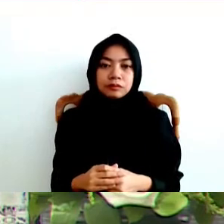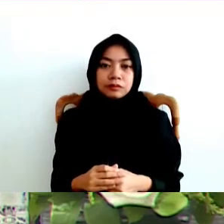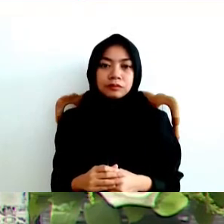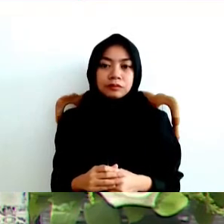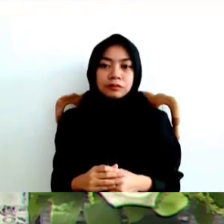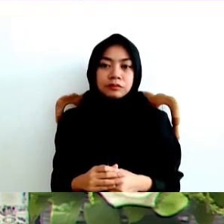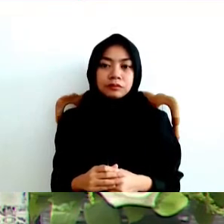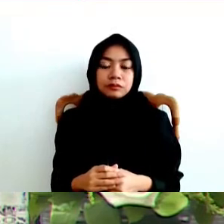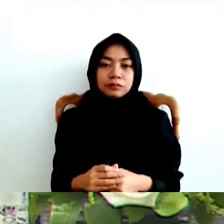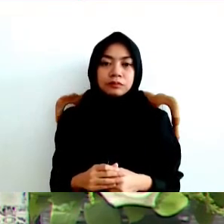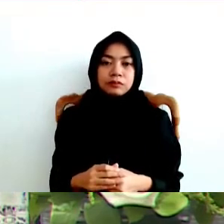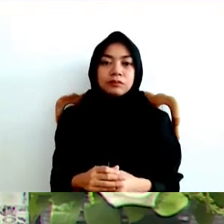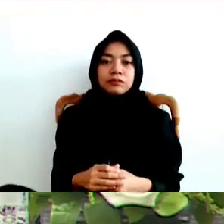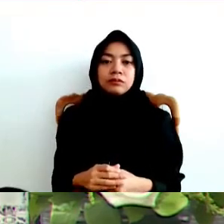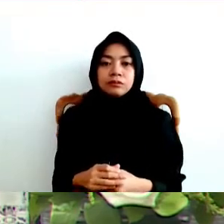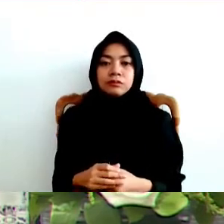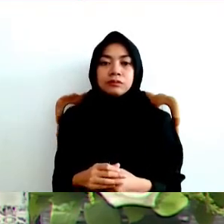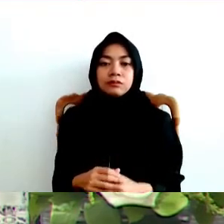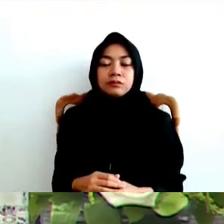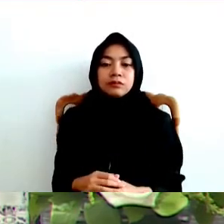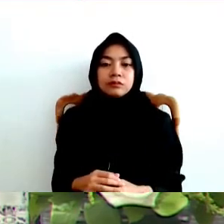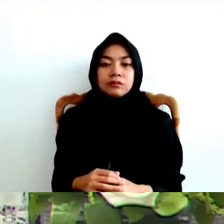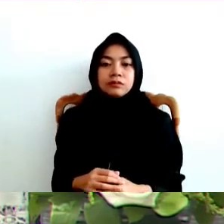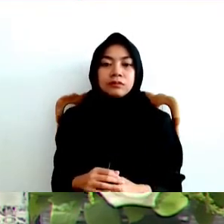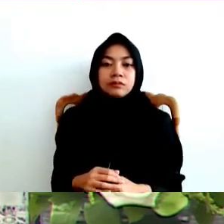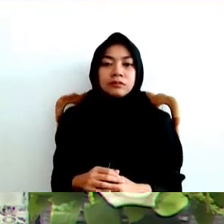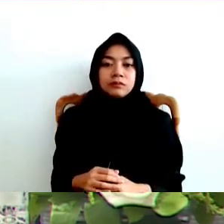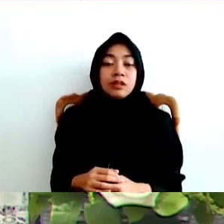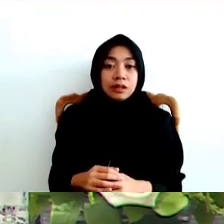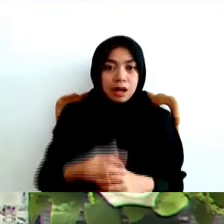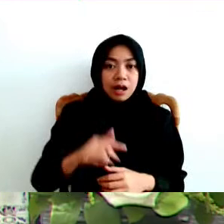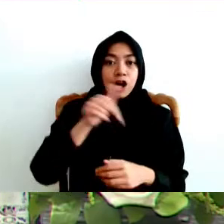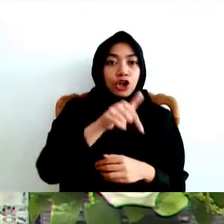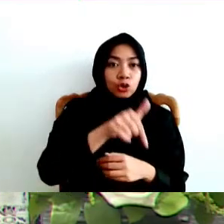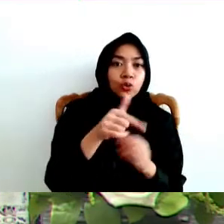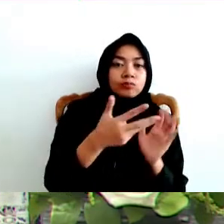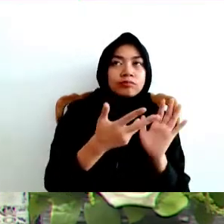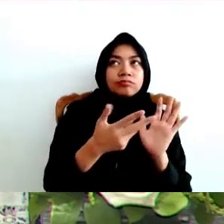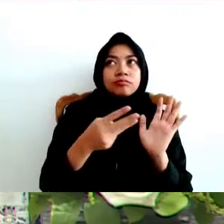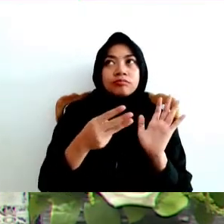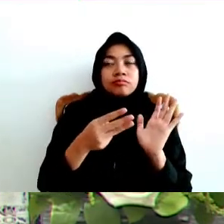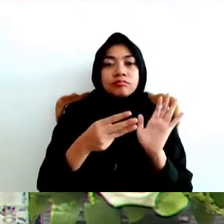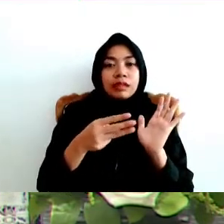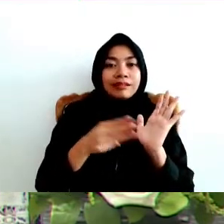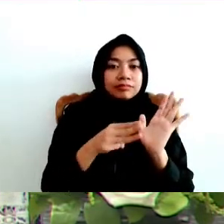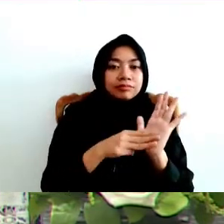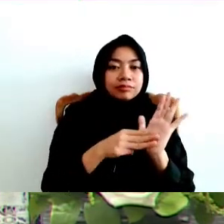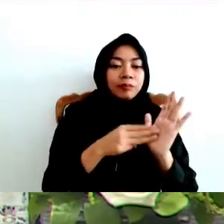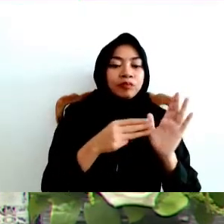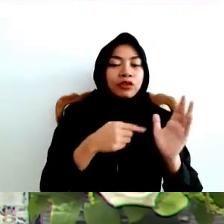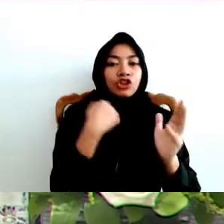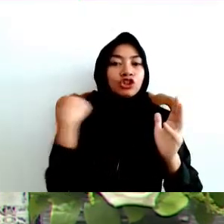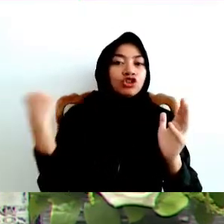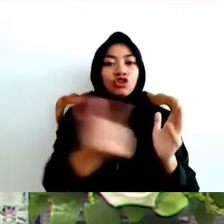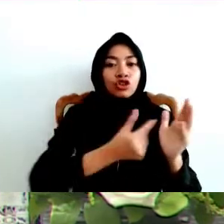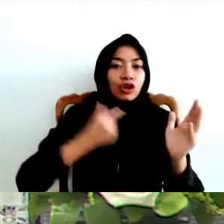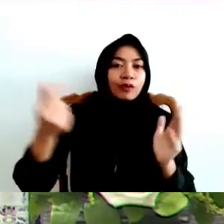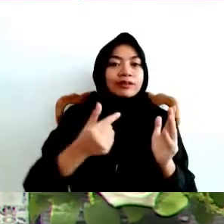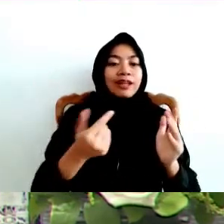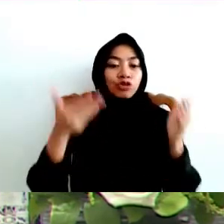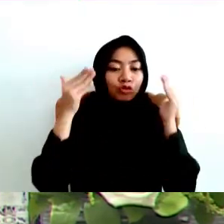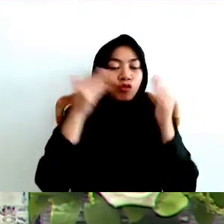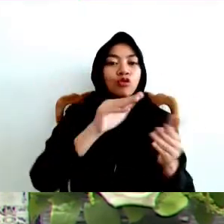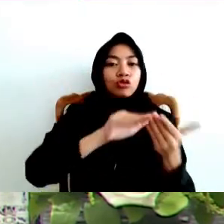universal, but can also address the very specific context at the community level. That's the optimistic,